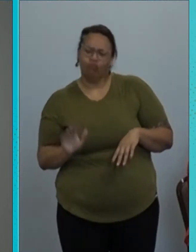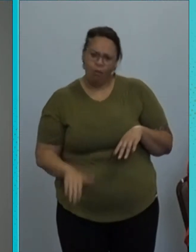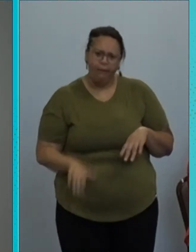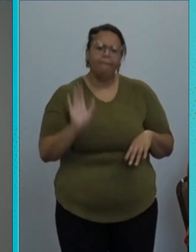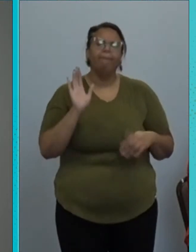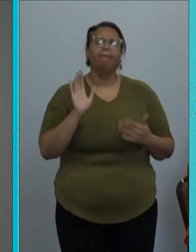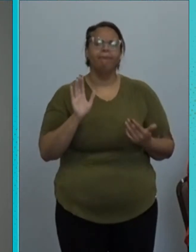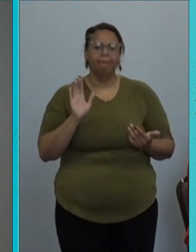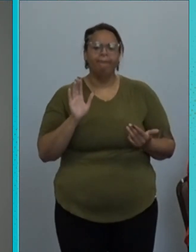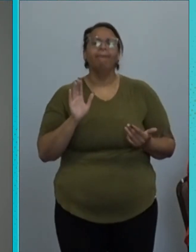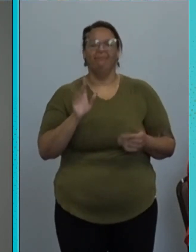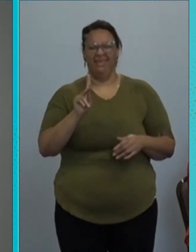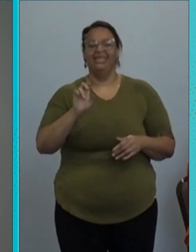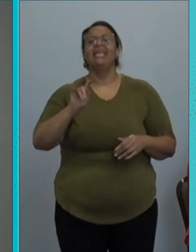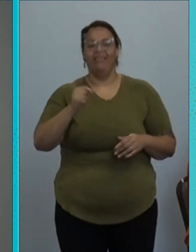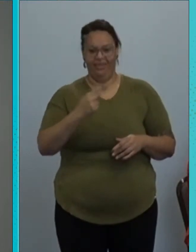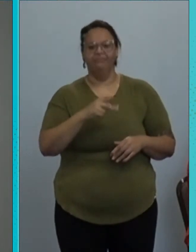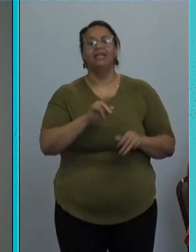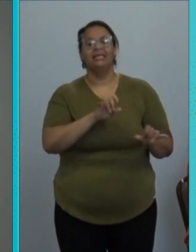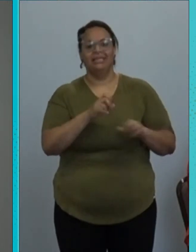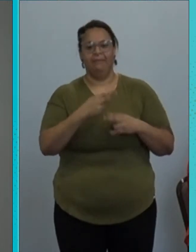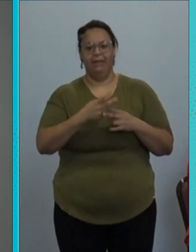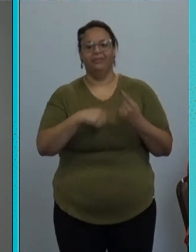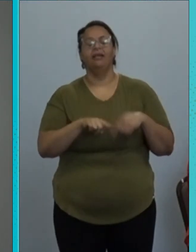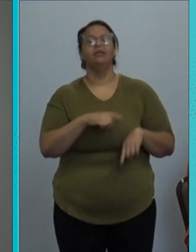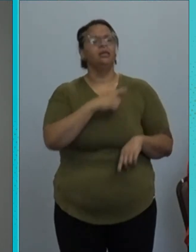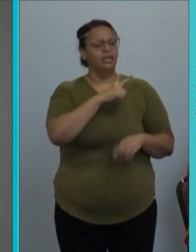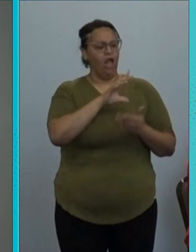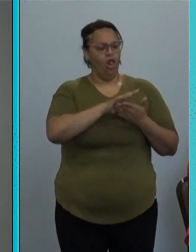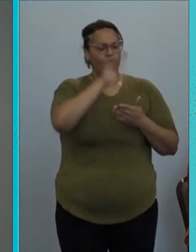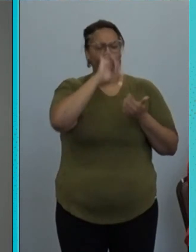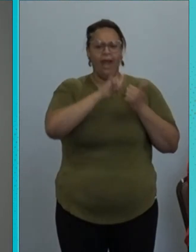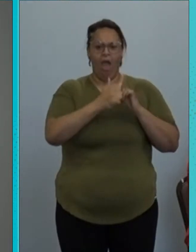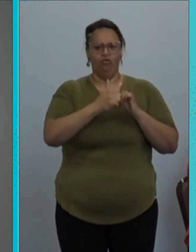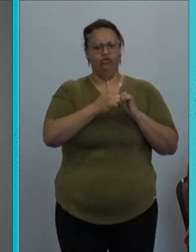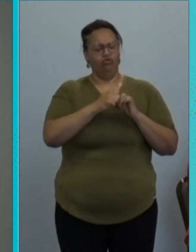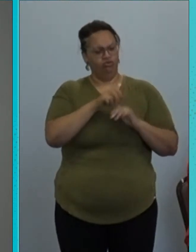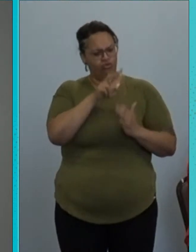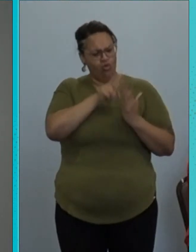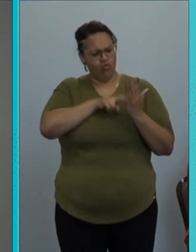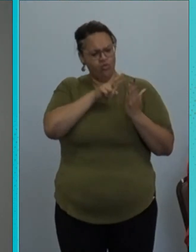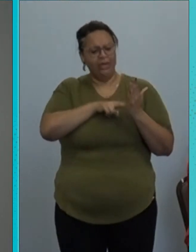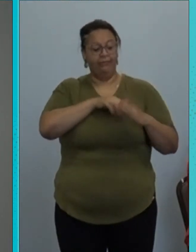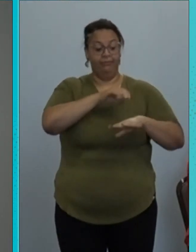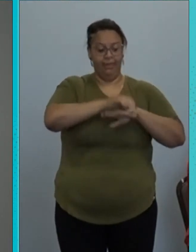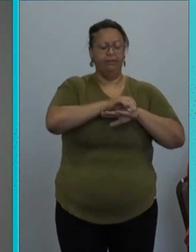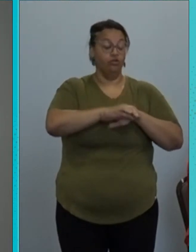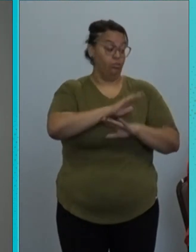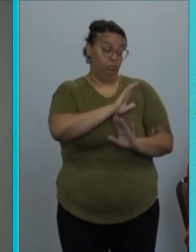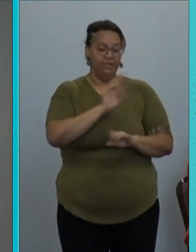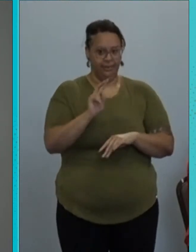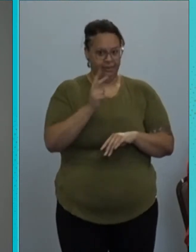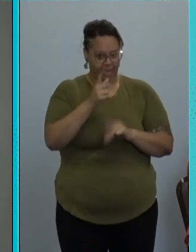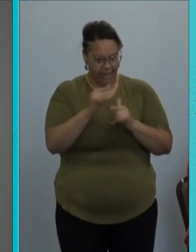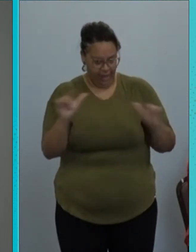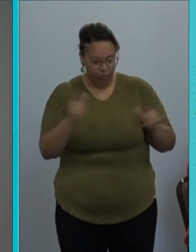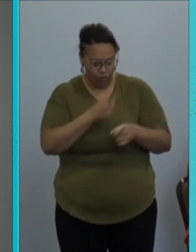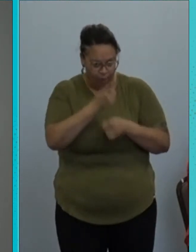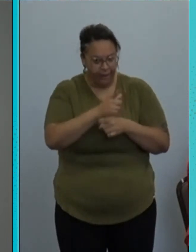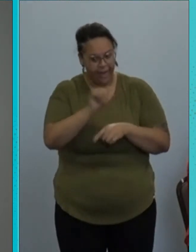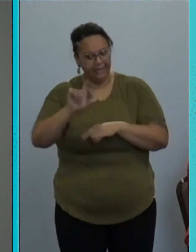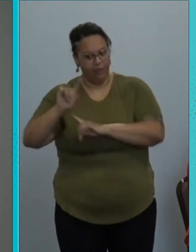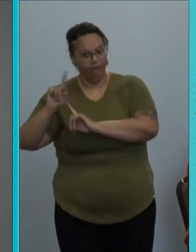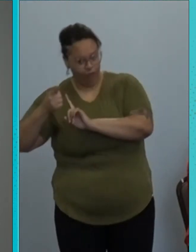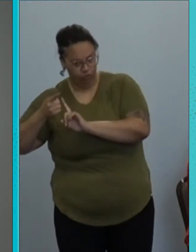he learned to read English English is his second language, right? ASL is his first